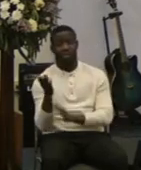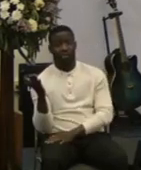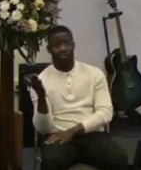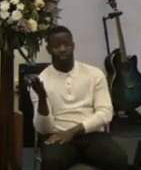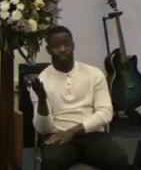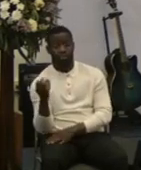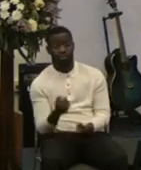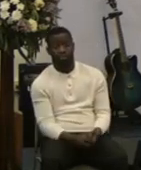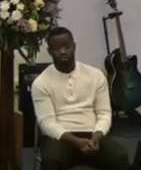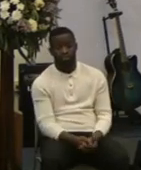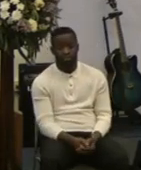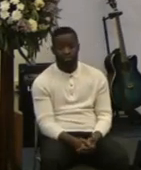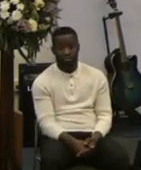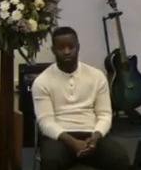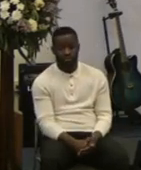Jesus.